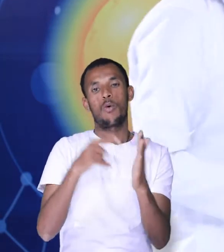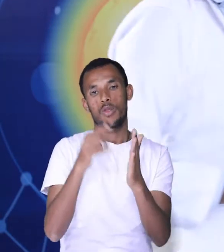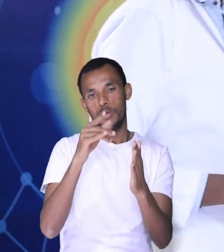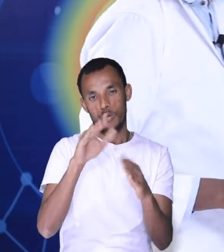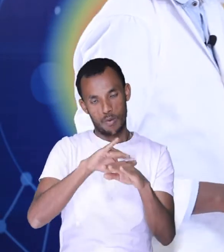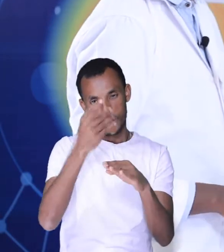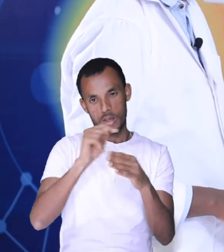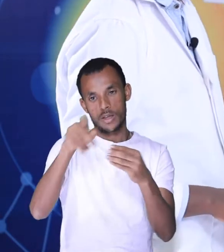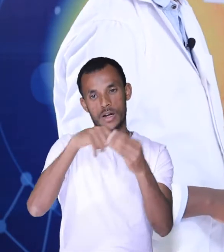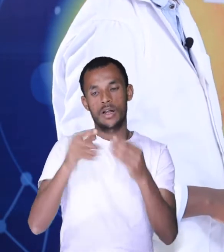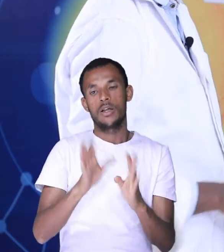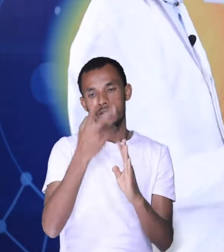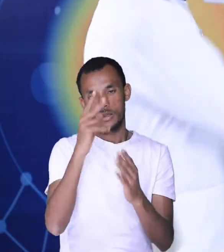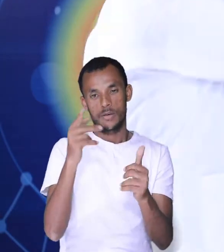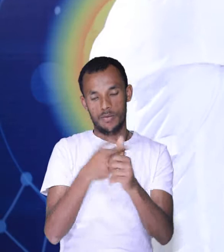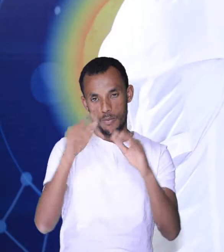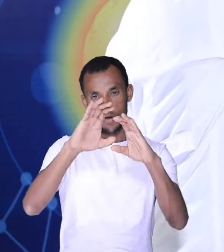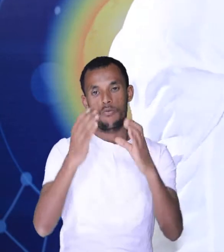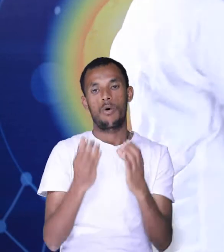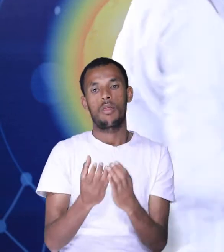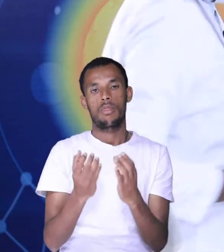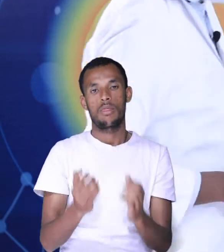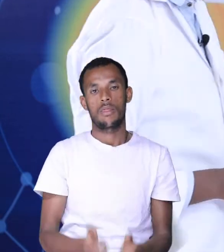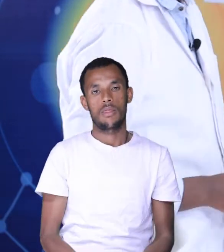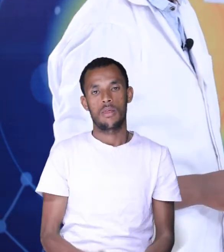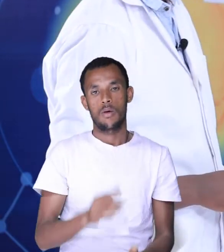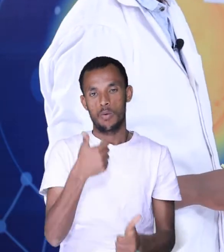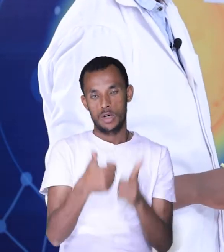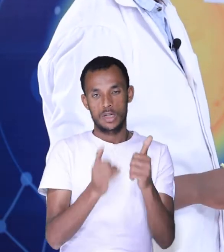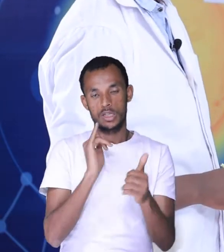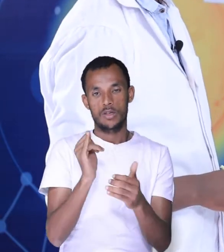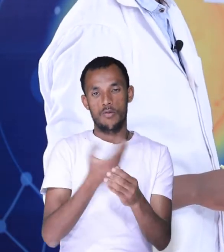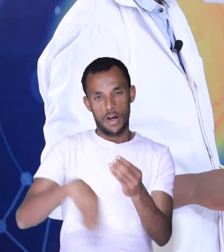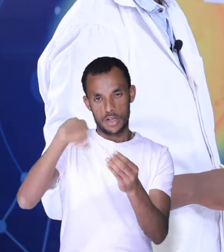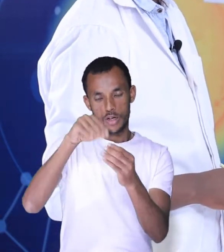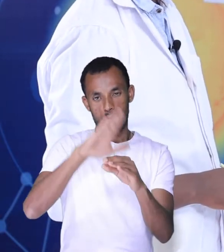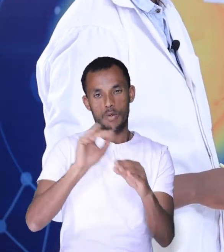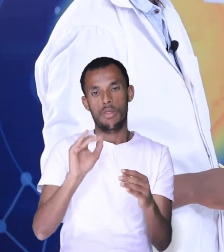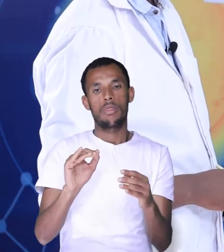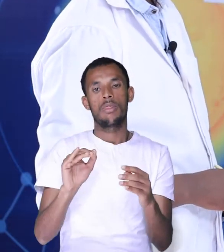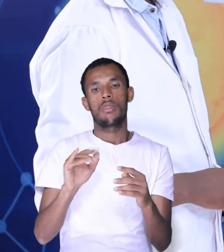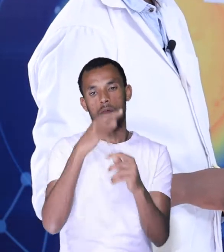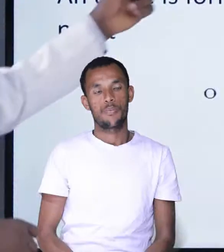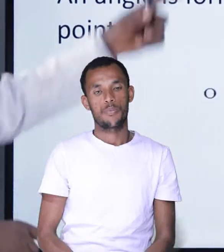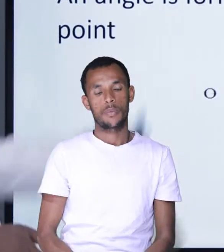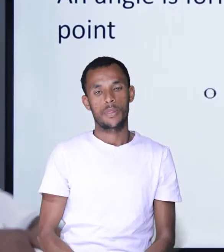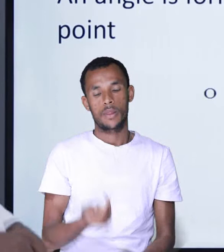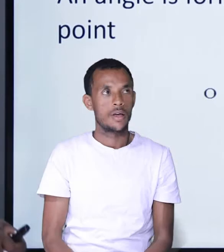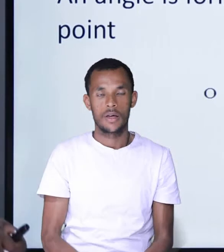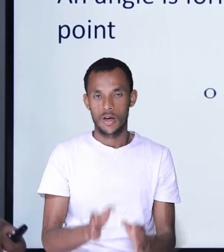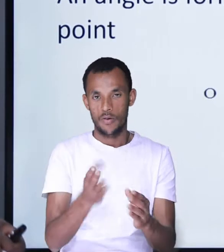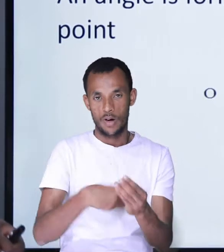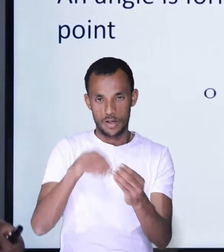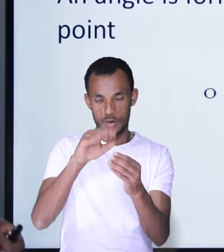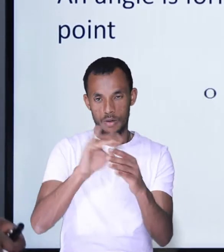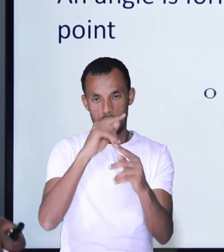circles. So let's see the first part. Which is further on trigonometry. This like